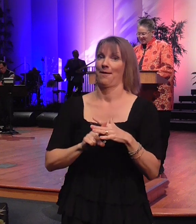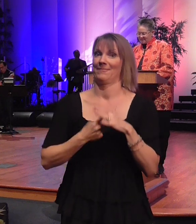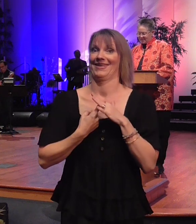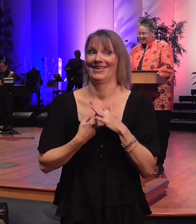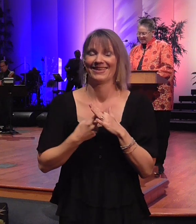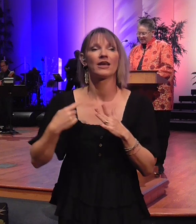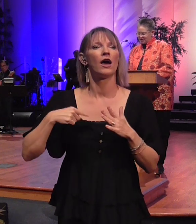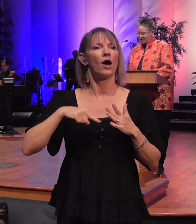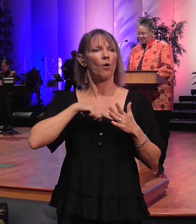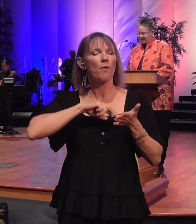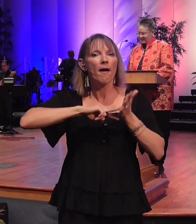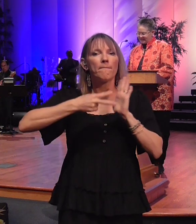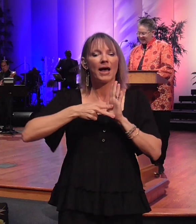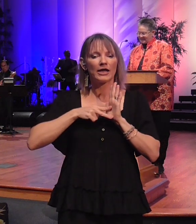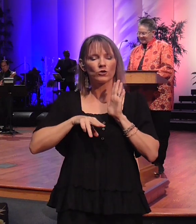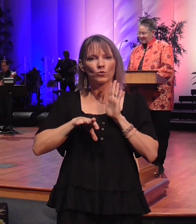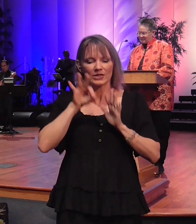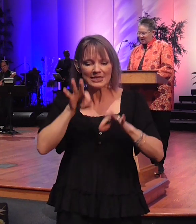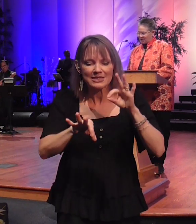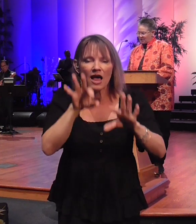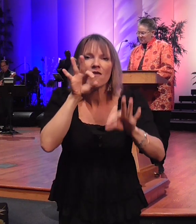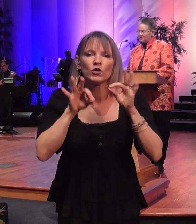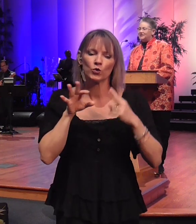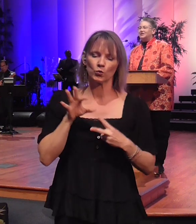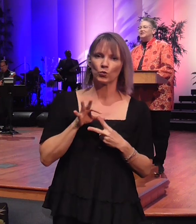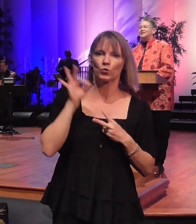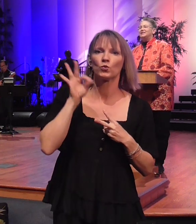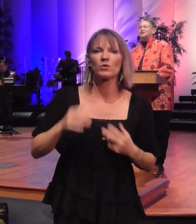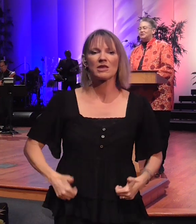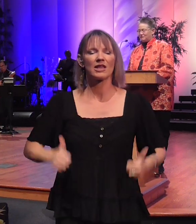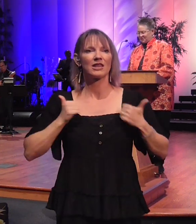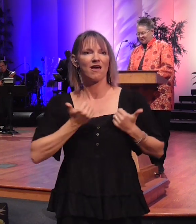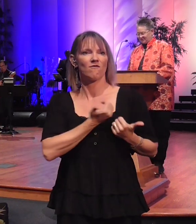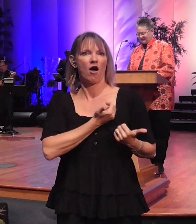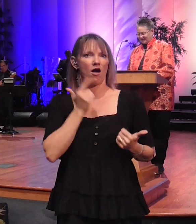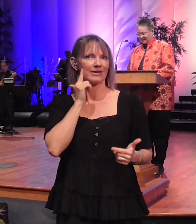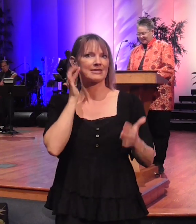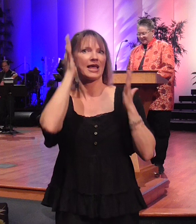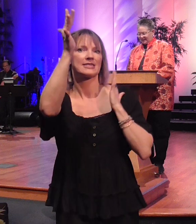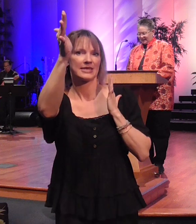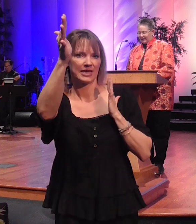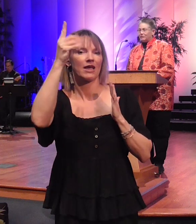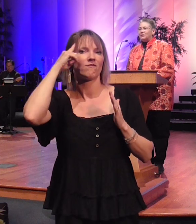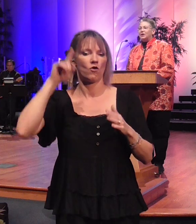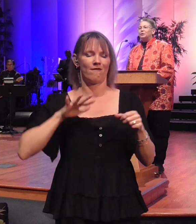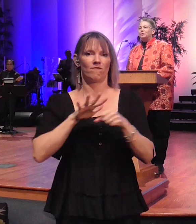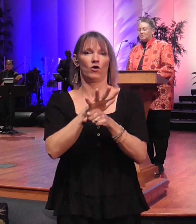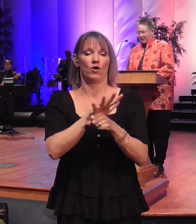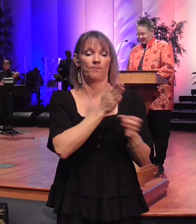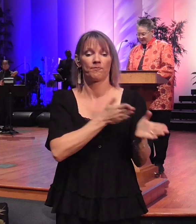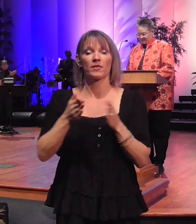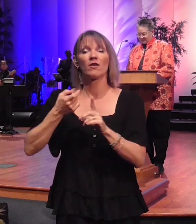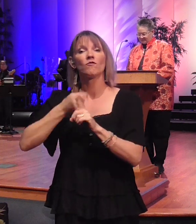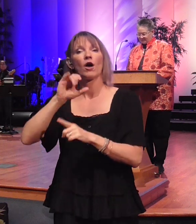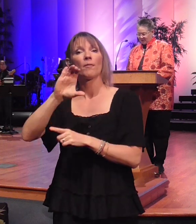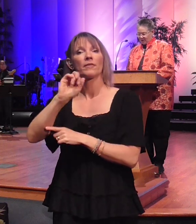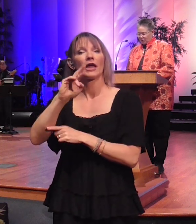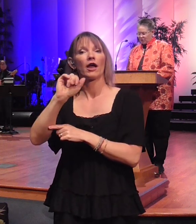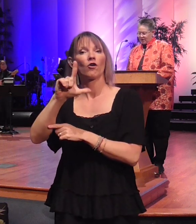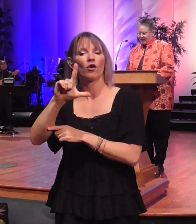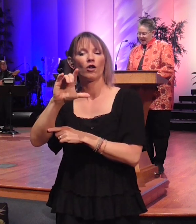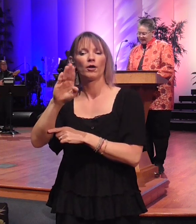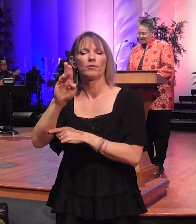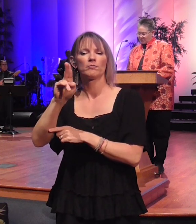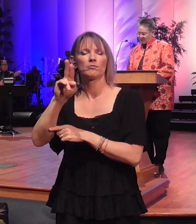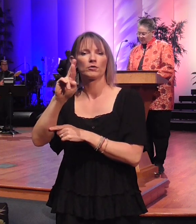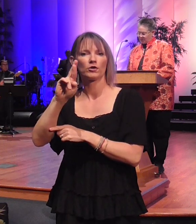it, choose it, and to live our own destiny to the full. And from Carol Burbank, when we ask